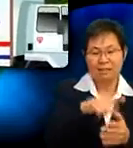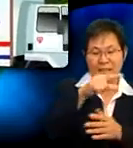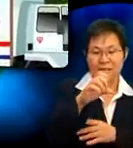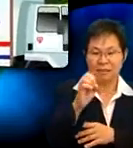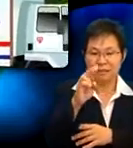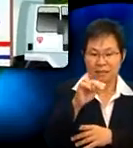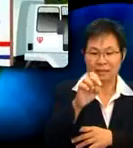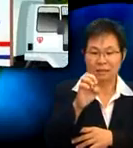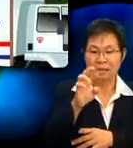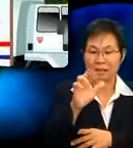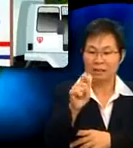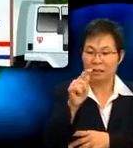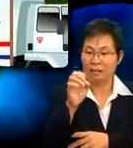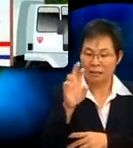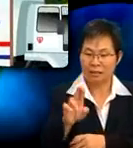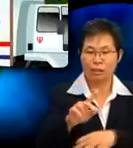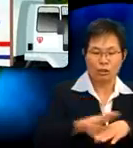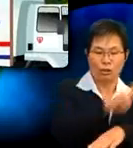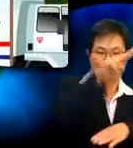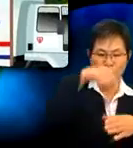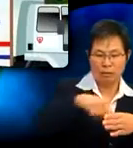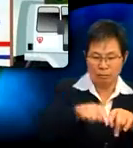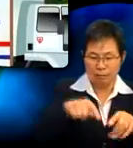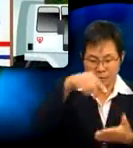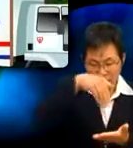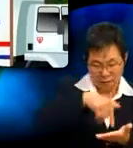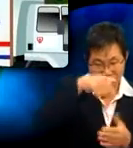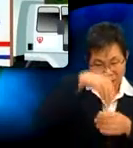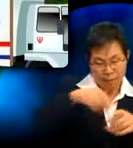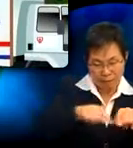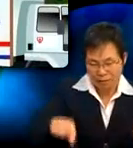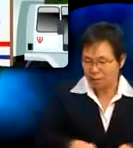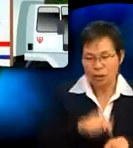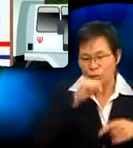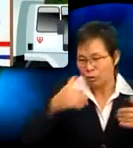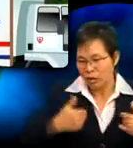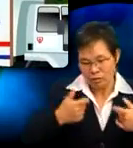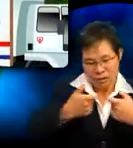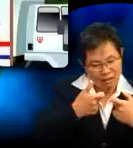Generators like this are usually used in places where there is no electricity supply.